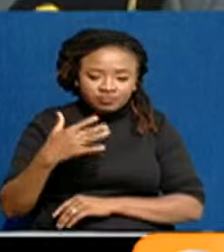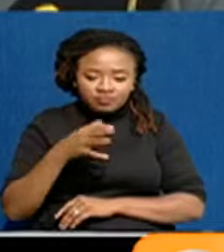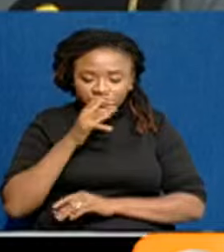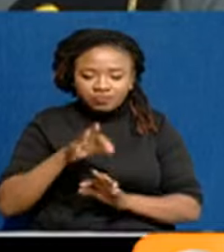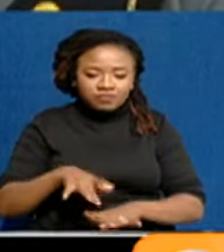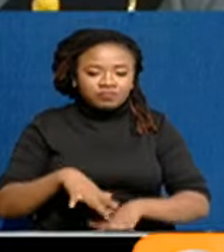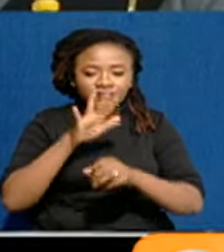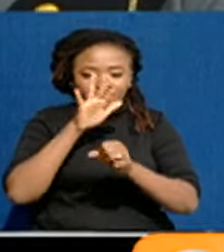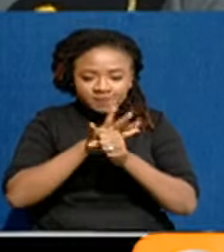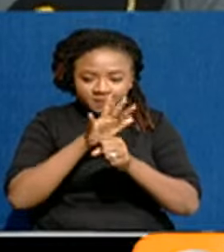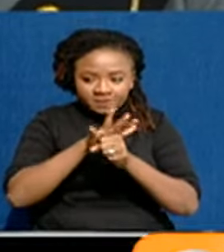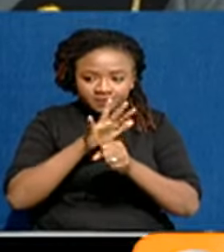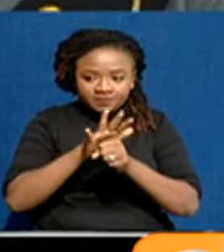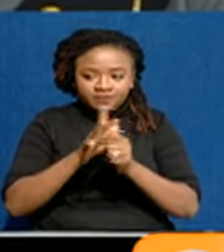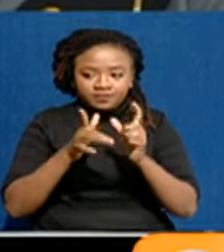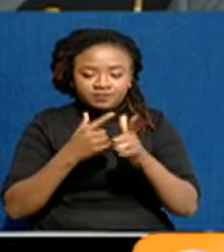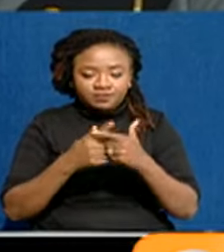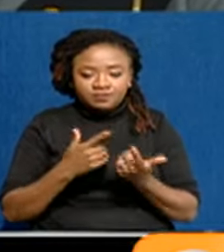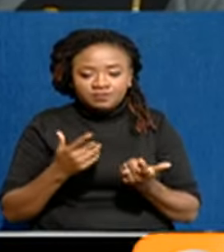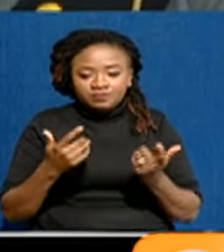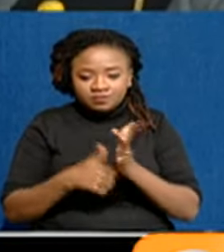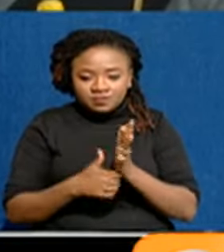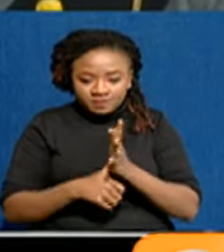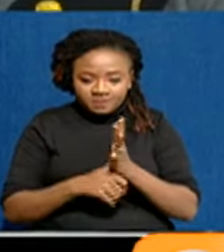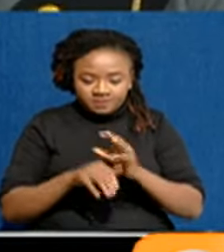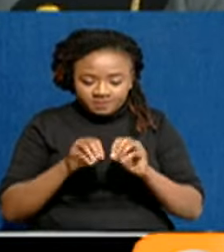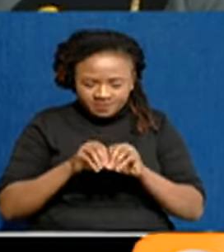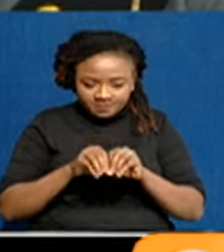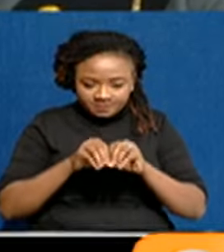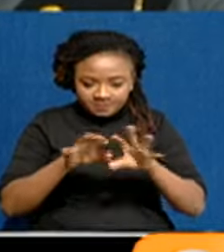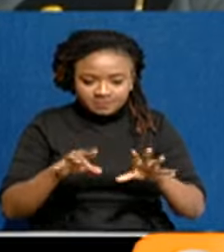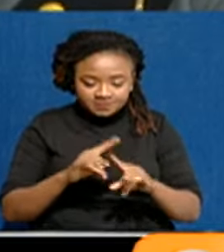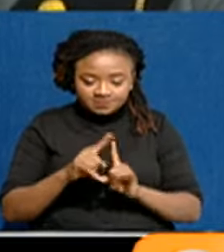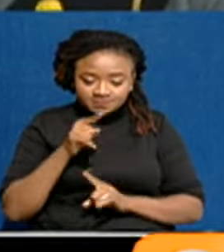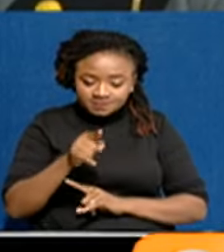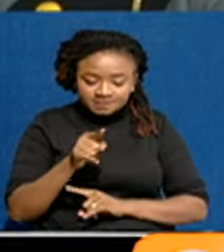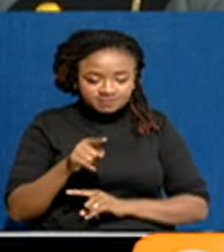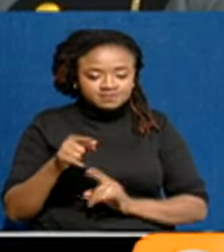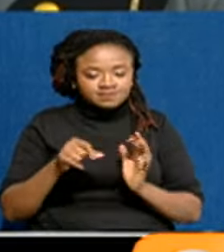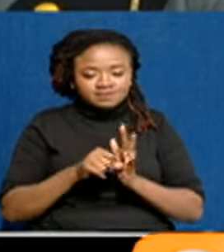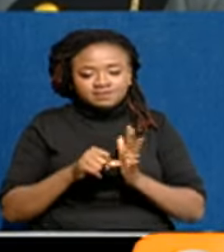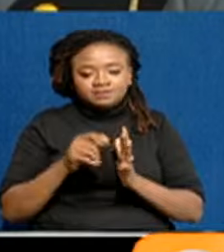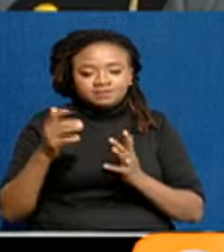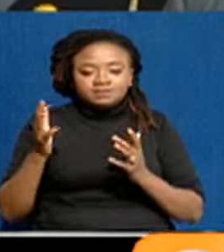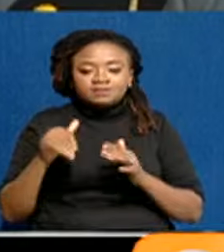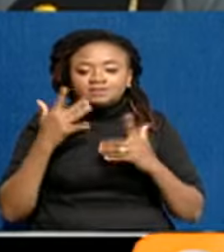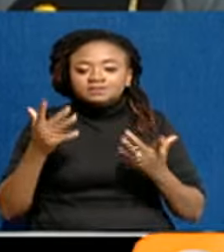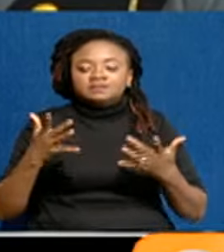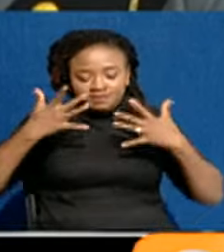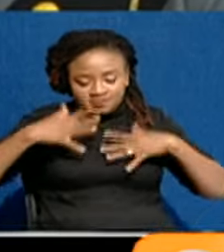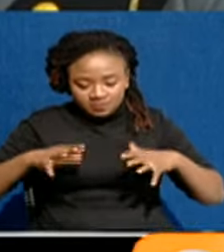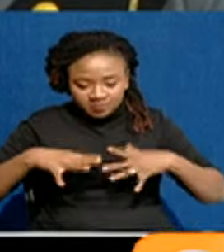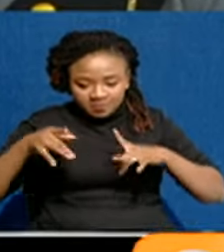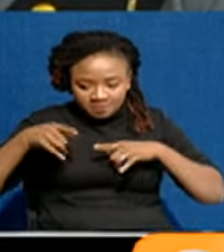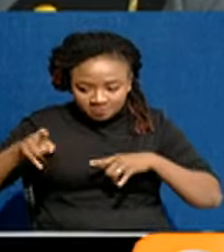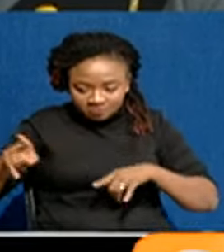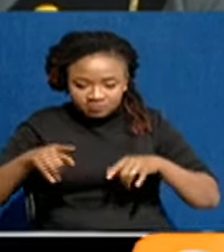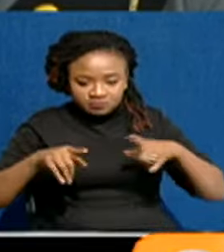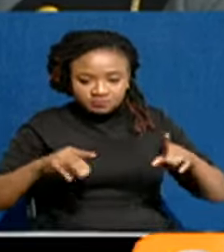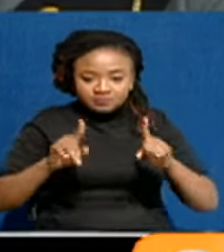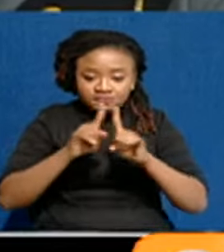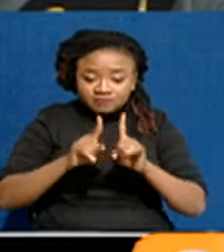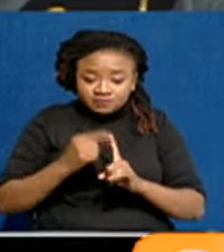it had the effect of a dam. So that it went downstream. So, and it's human made. So you can see that. If you look at even some of the blockages,